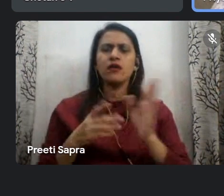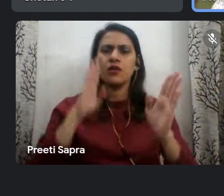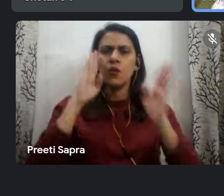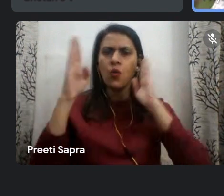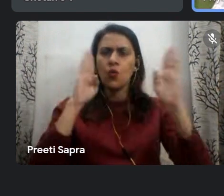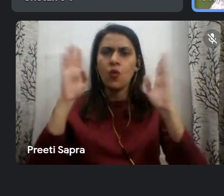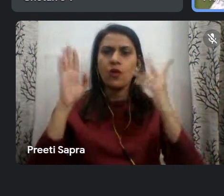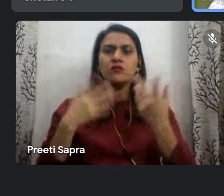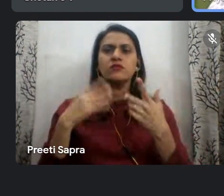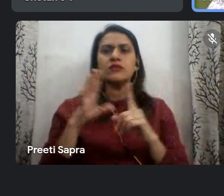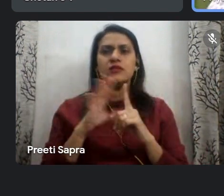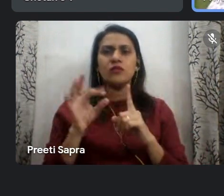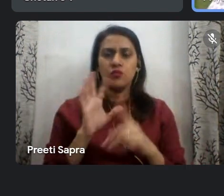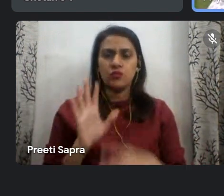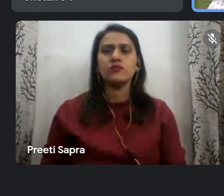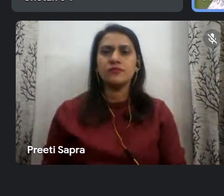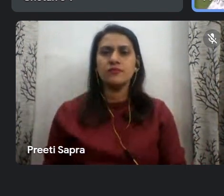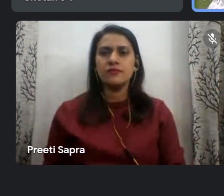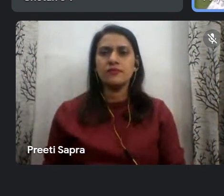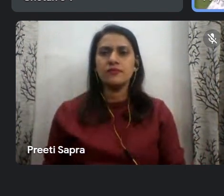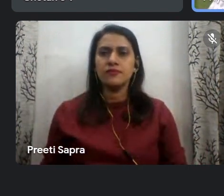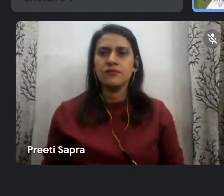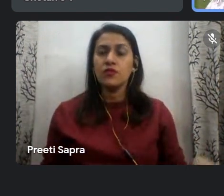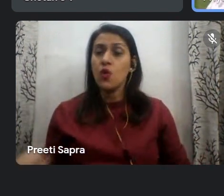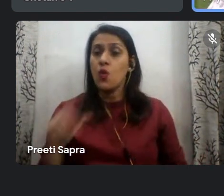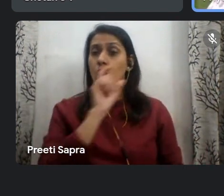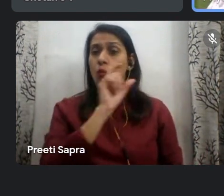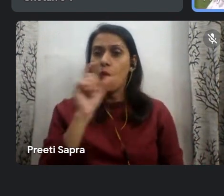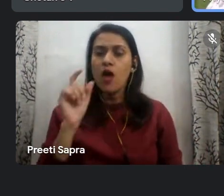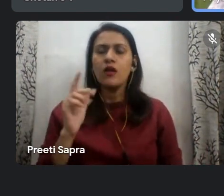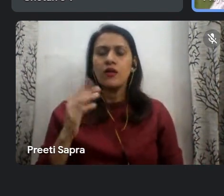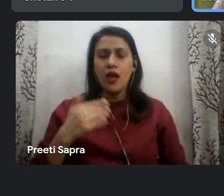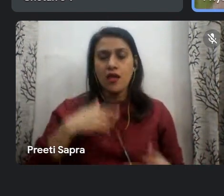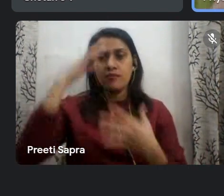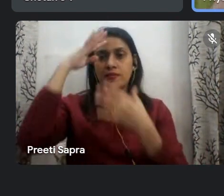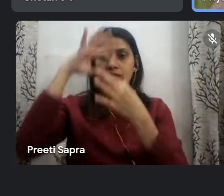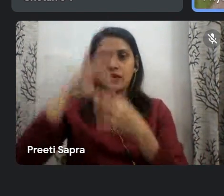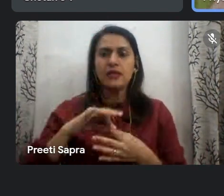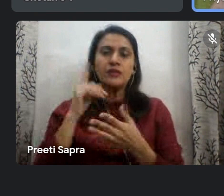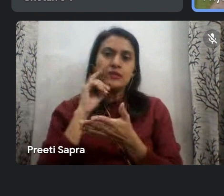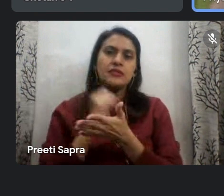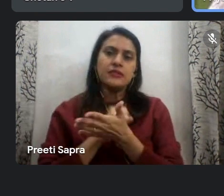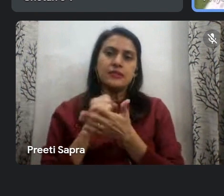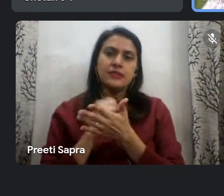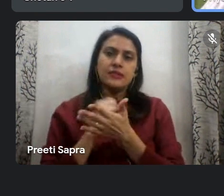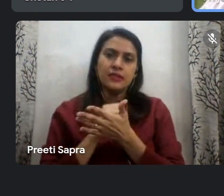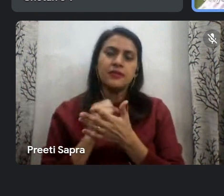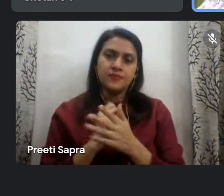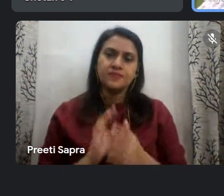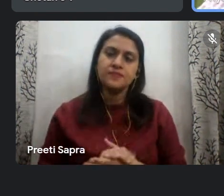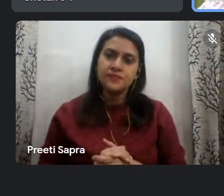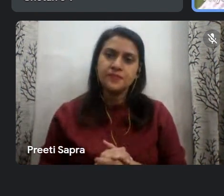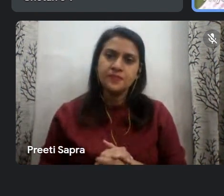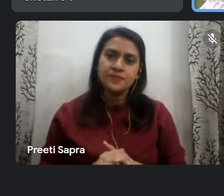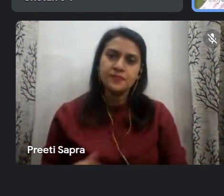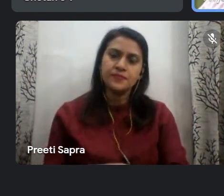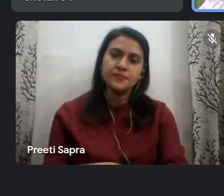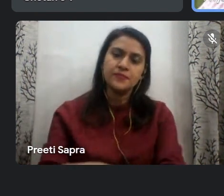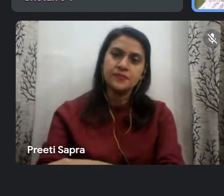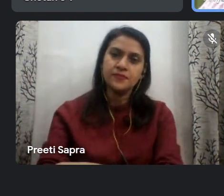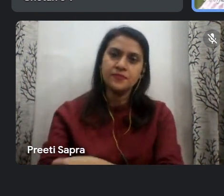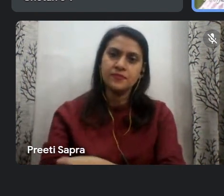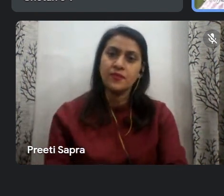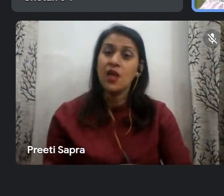reoriented towards which which side I really need to go. And so yes, there are those things. My